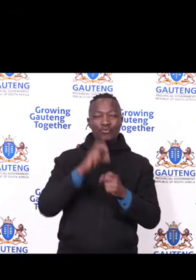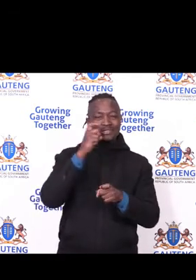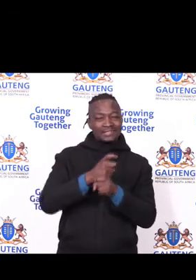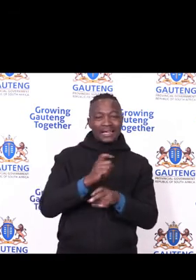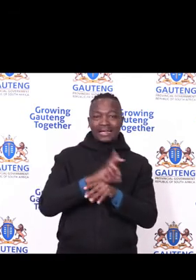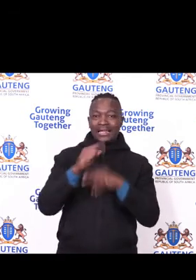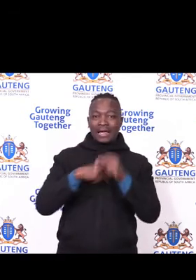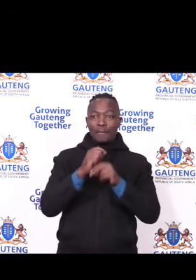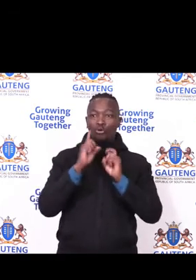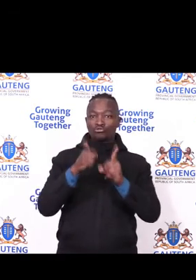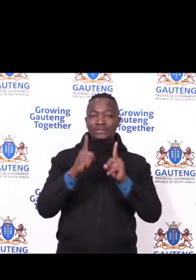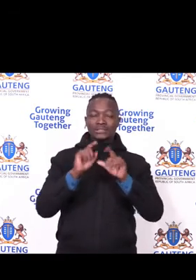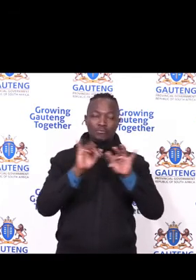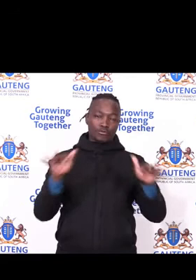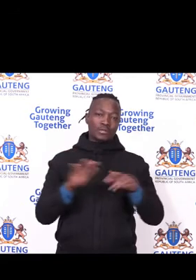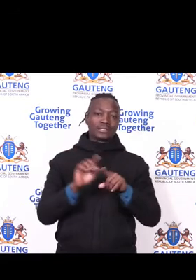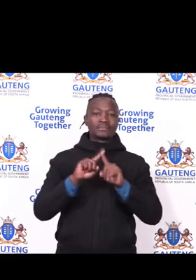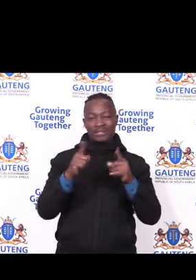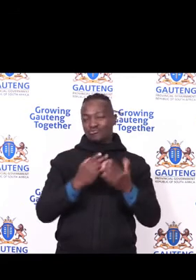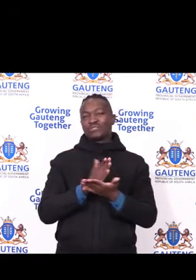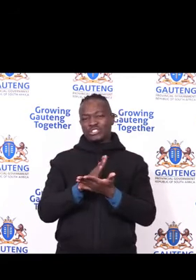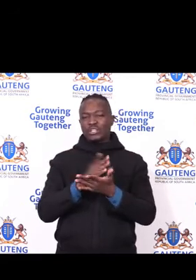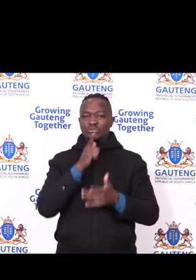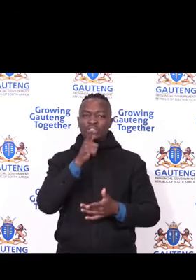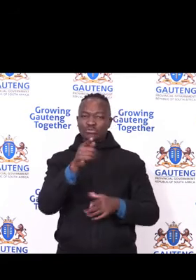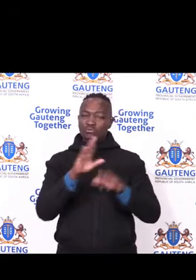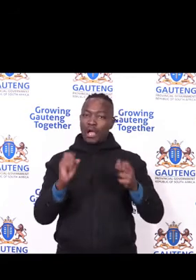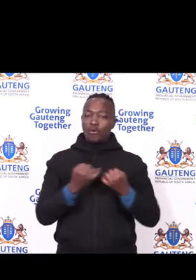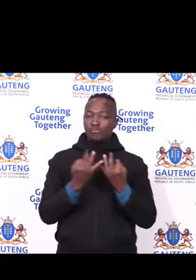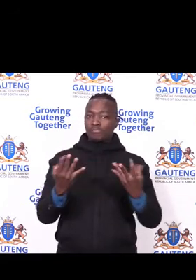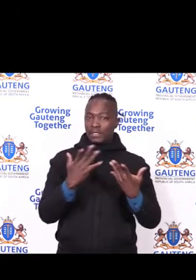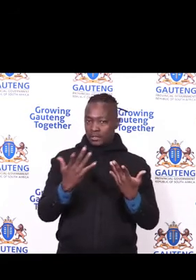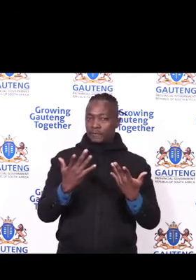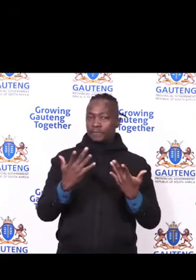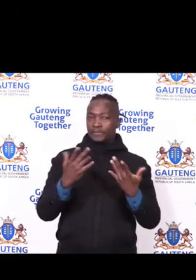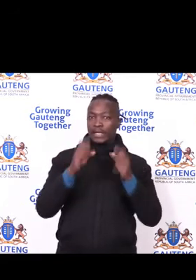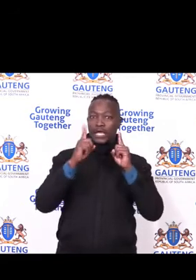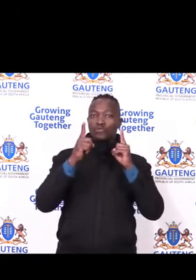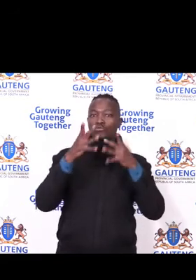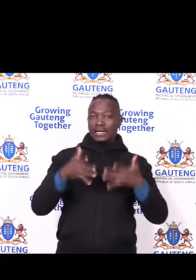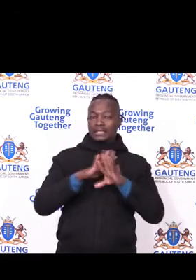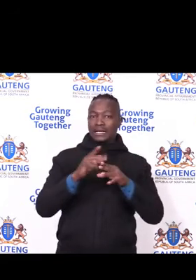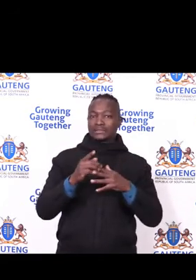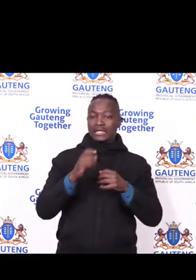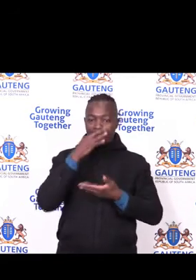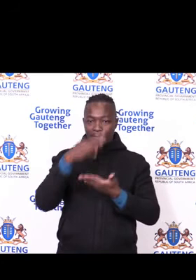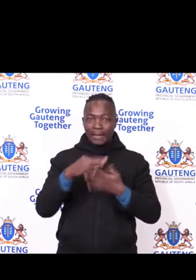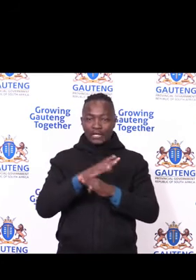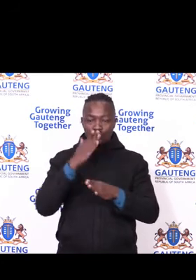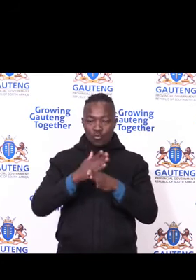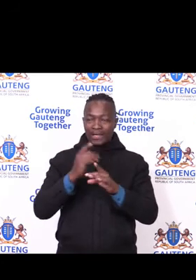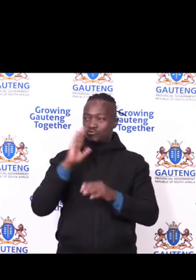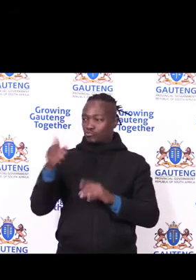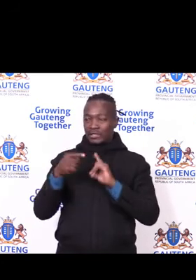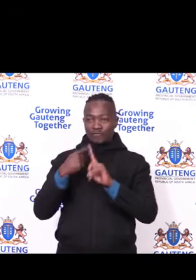teacher population. And we'll share with you the number of educators that have applied to work straight from home or not to come back